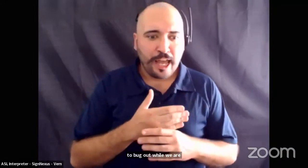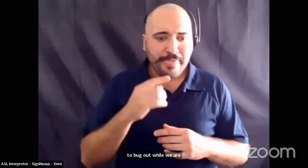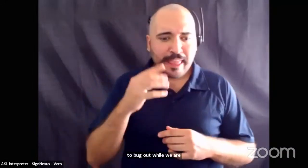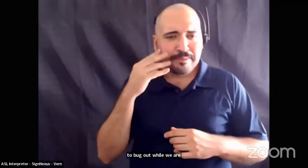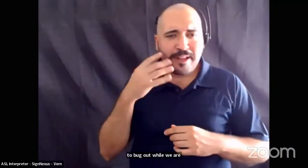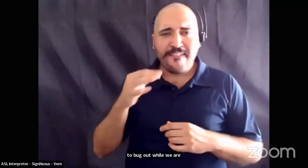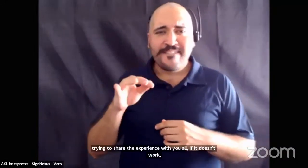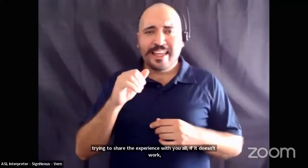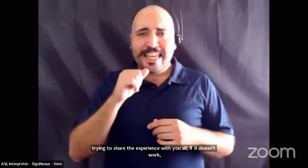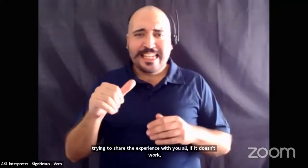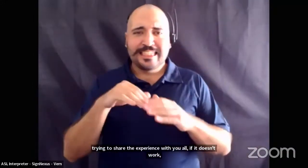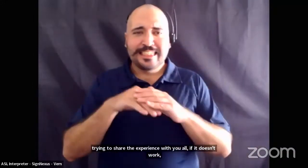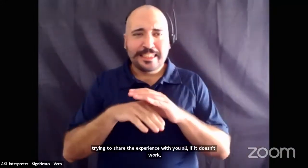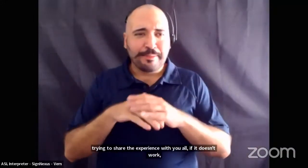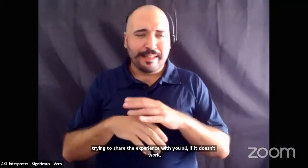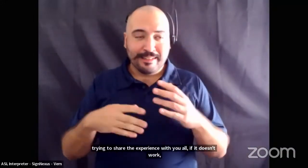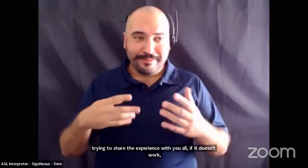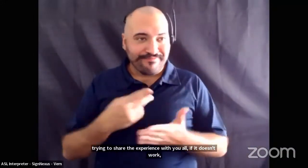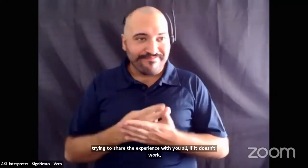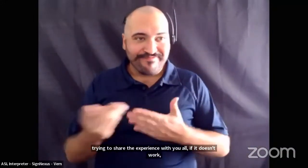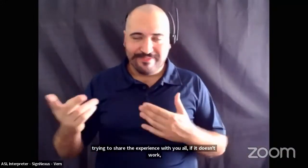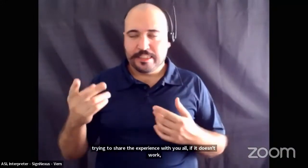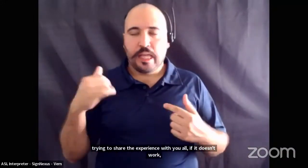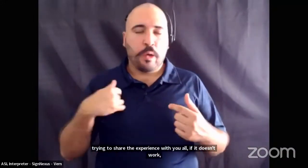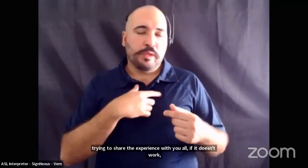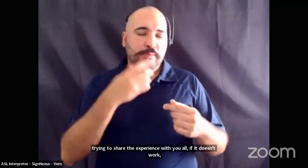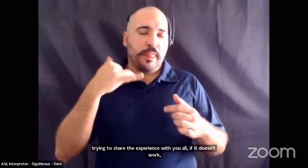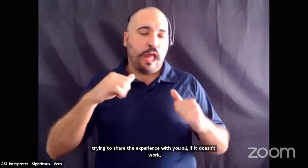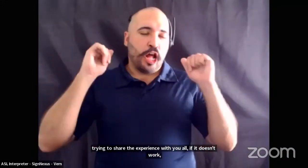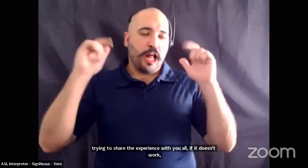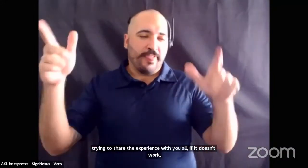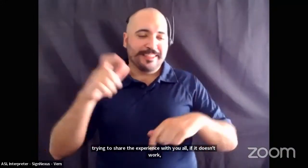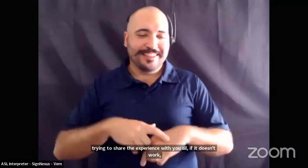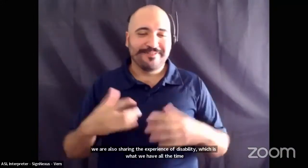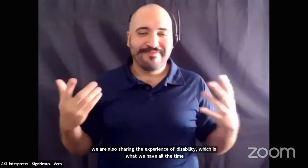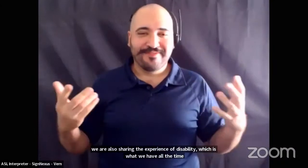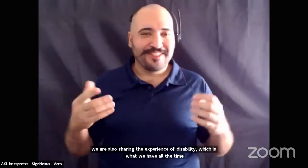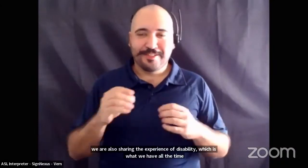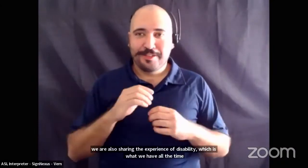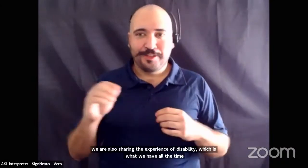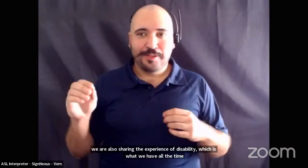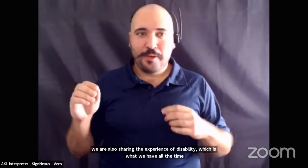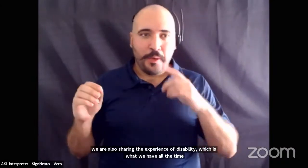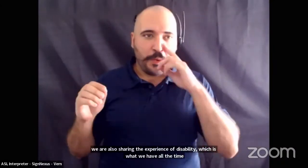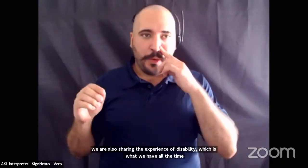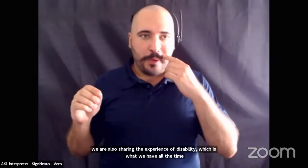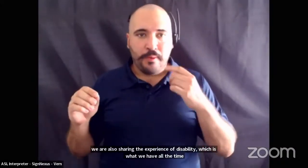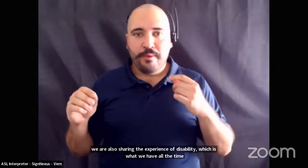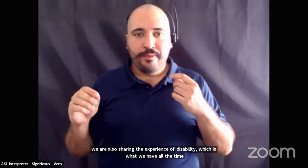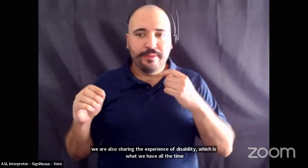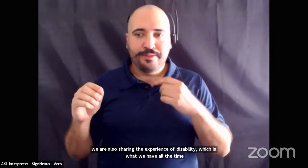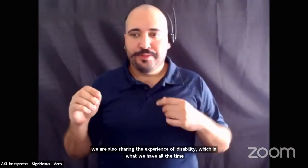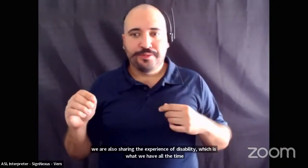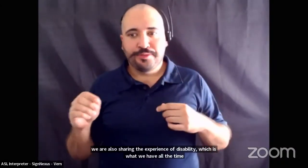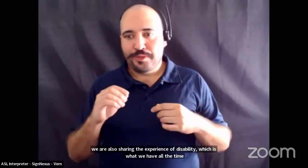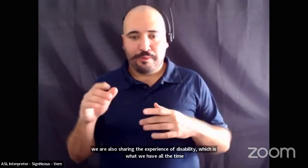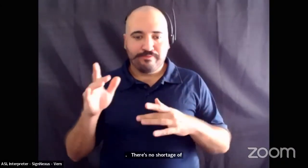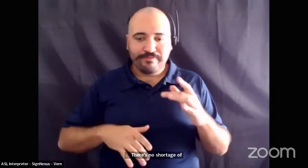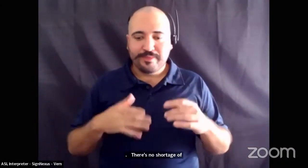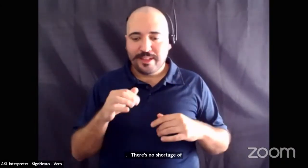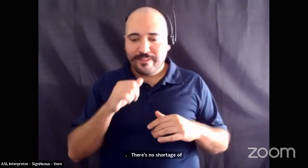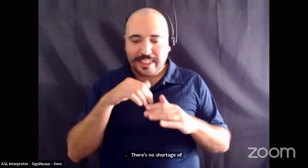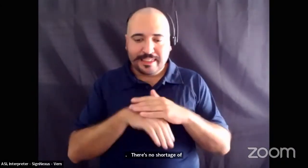right? Which is what we have all the time. There's no shortage of inaccessible experiences.